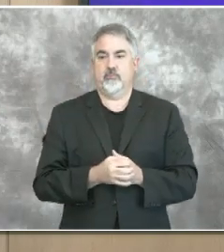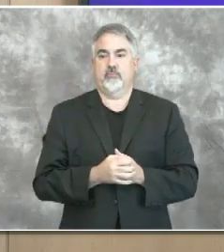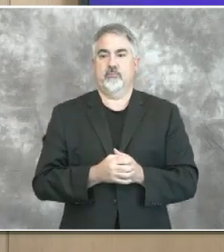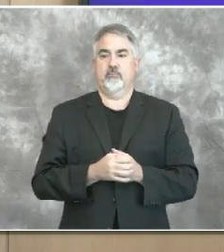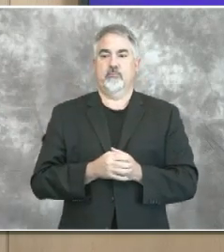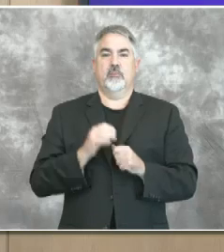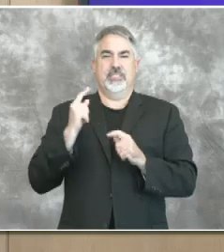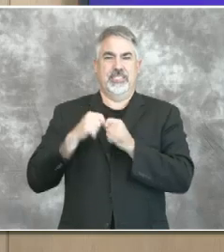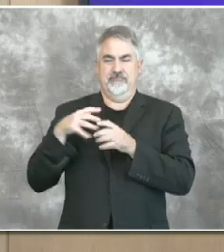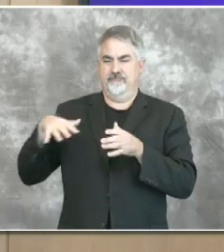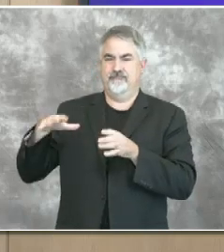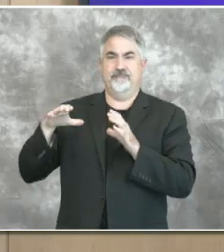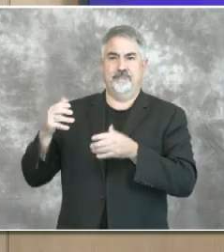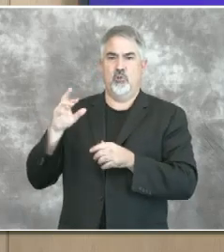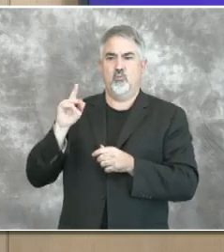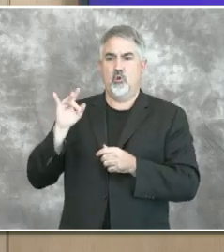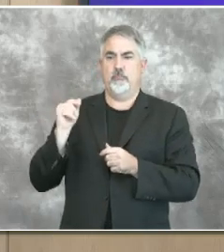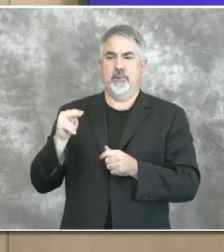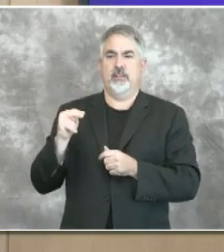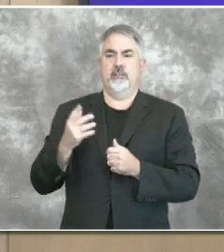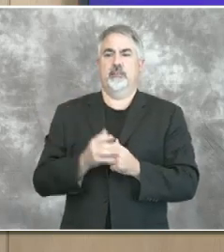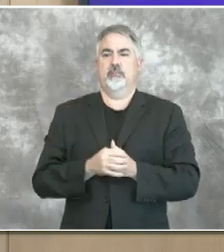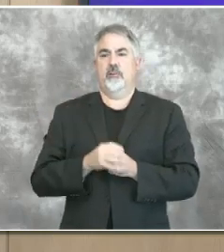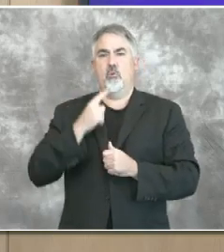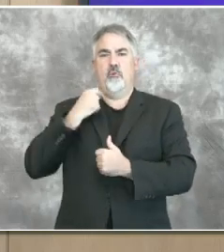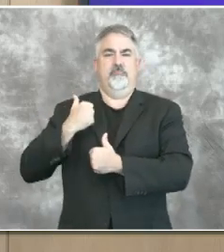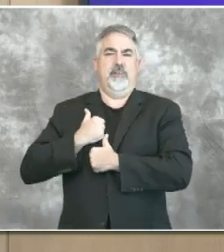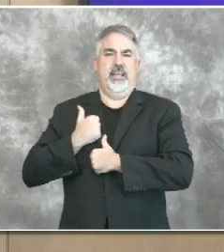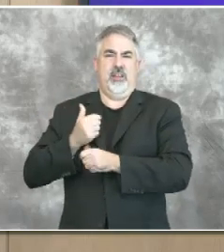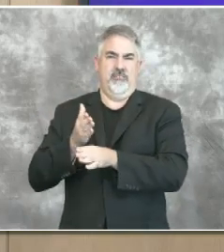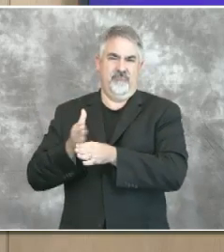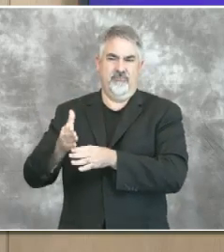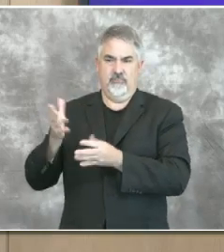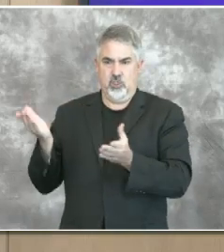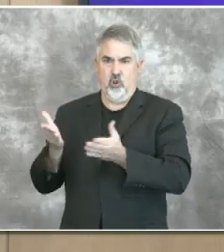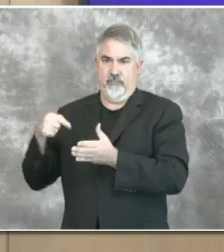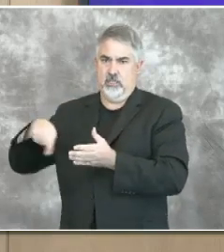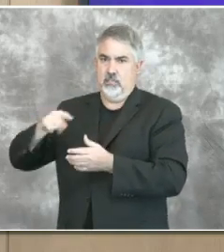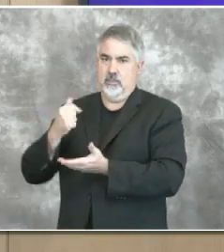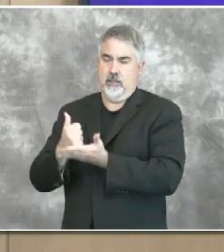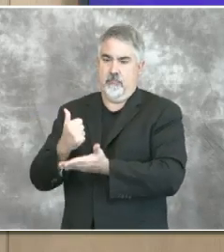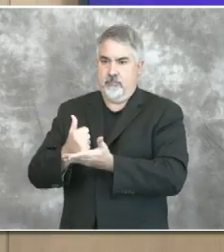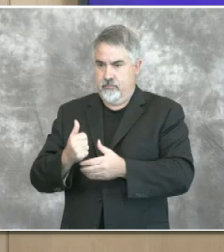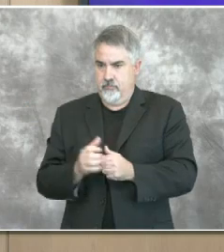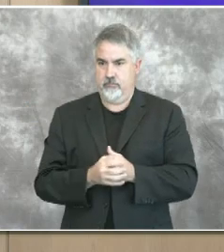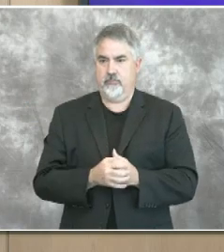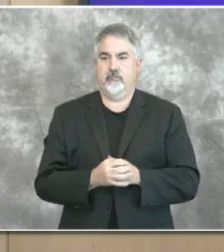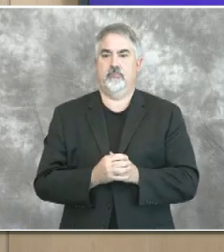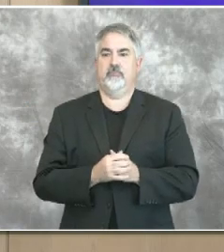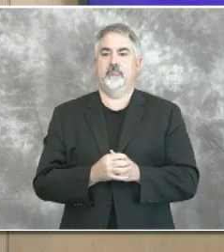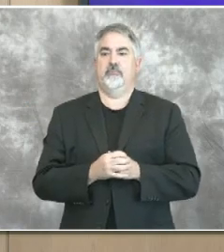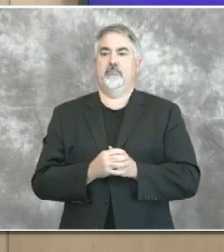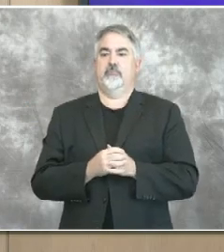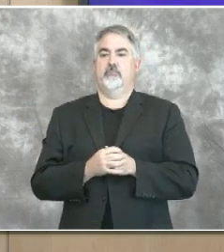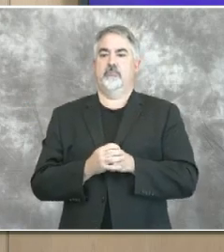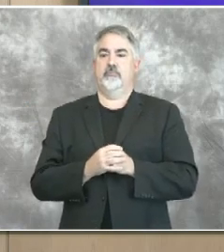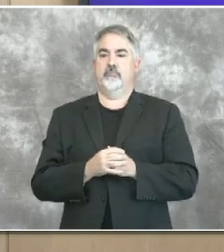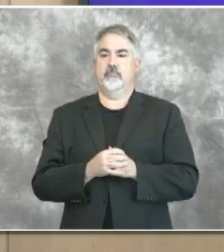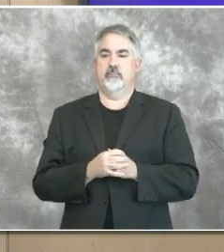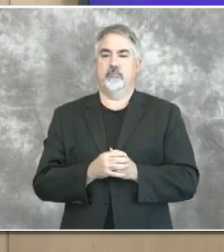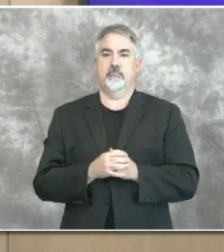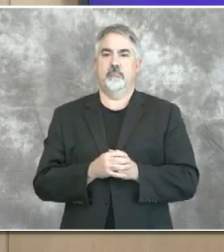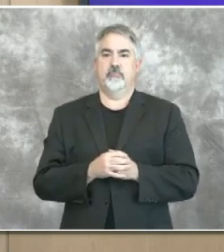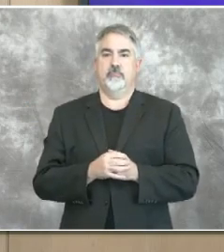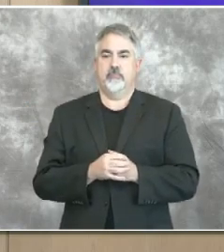military service members who volunteer during emergencies, and UMCOR, or the United Methodist Committee on Relief,